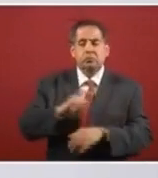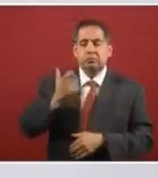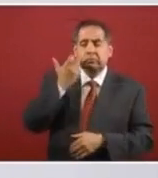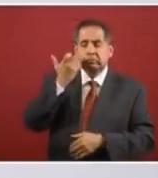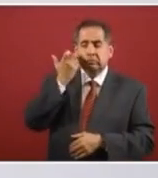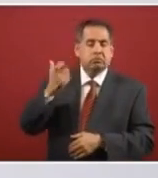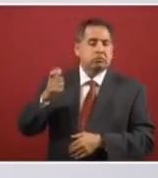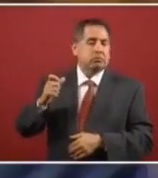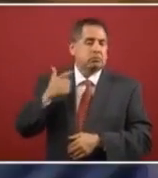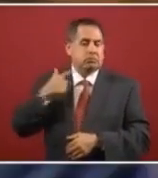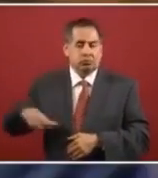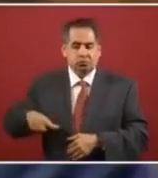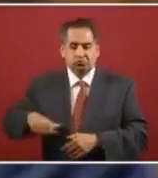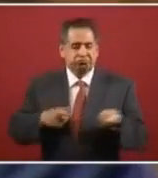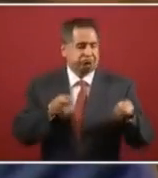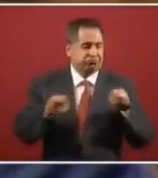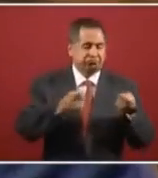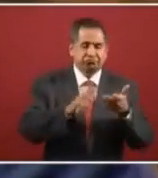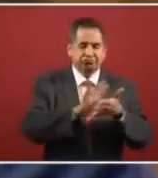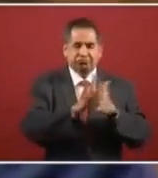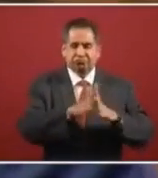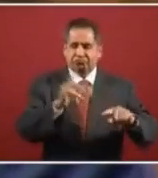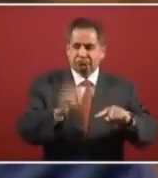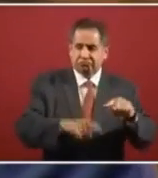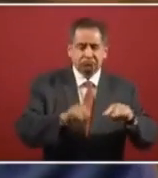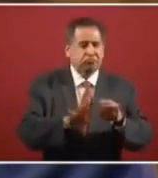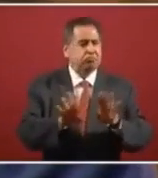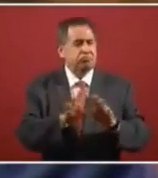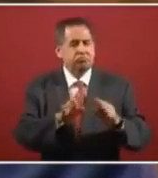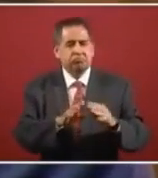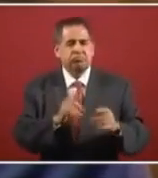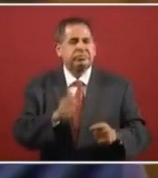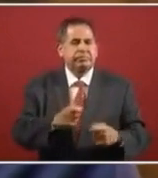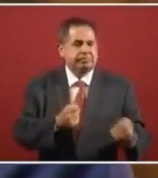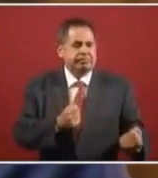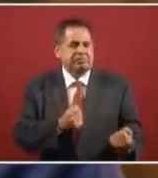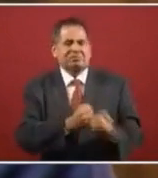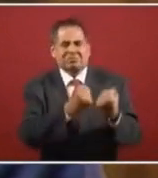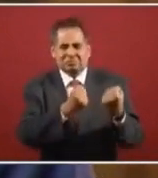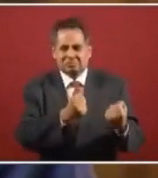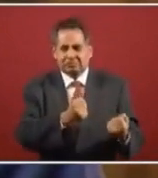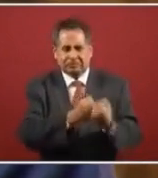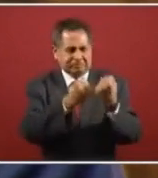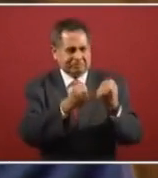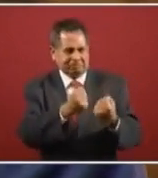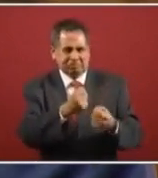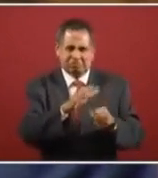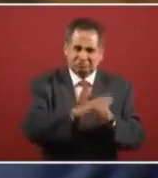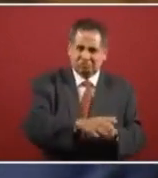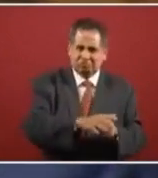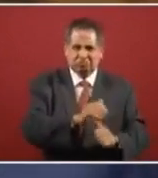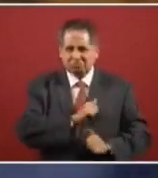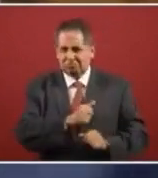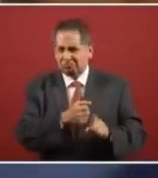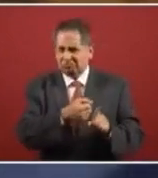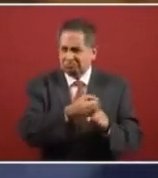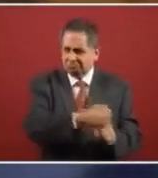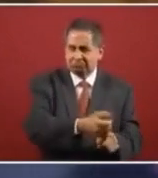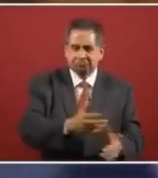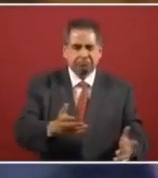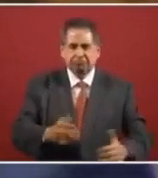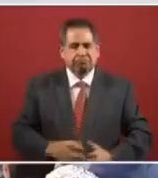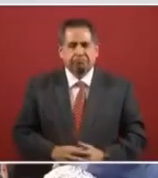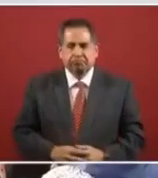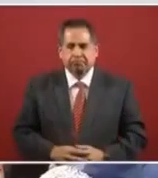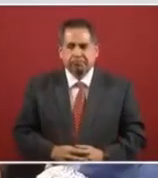pretended to resolve security by violence by of actions of force and military